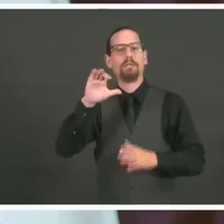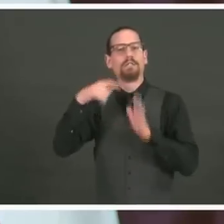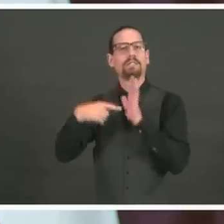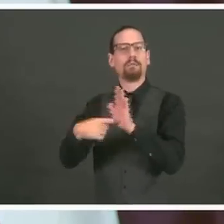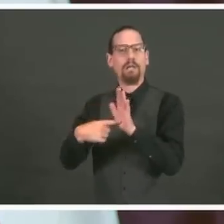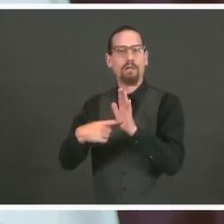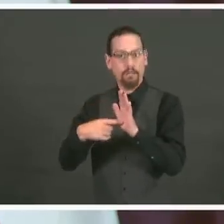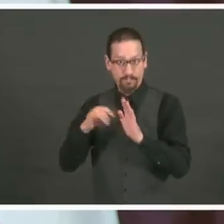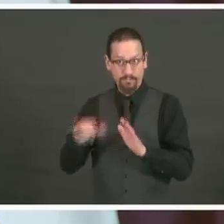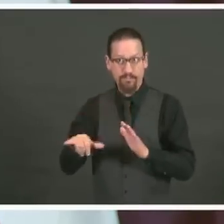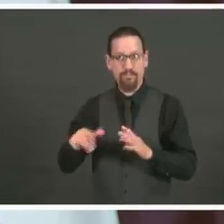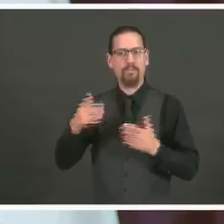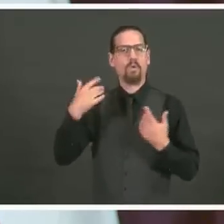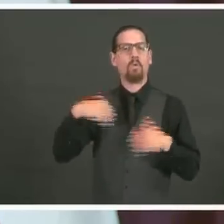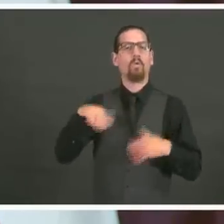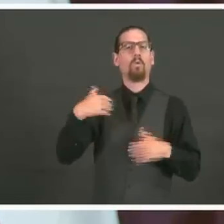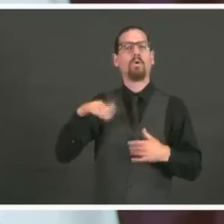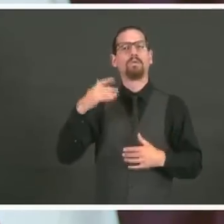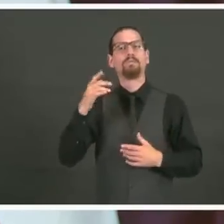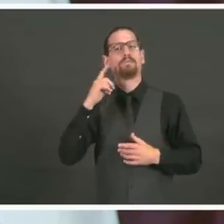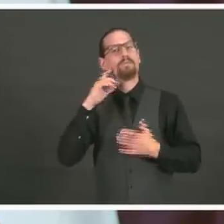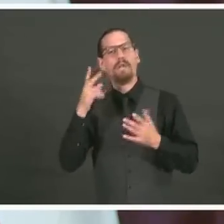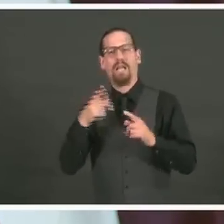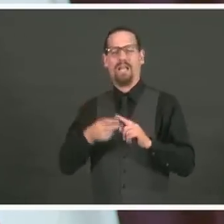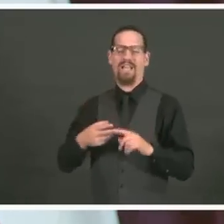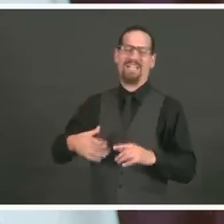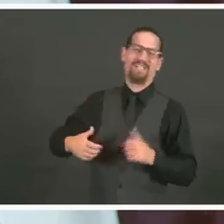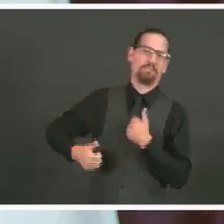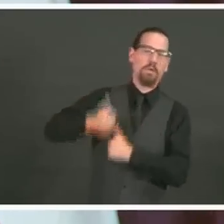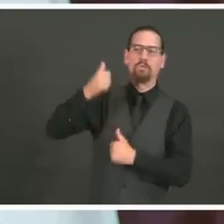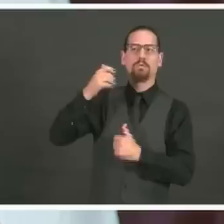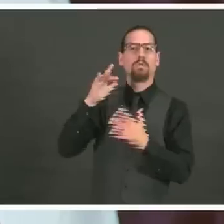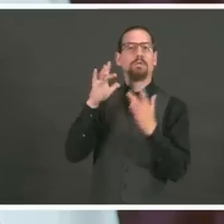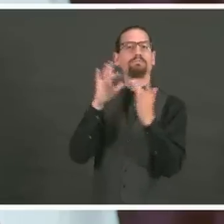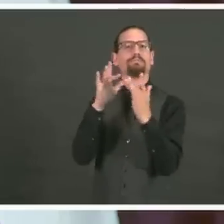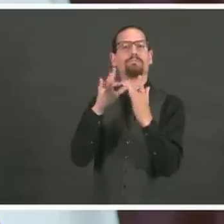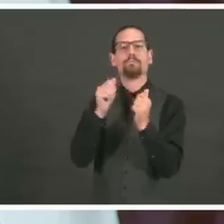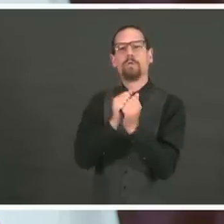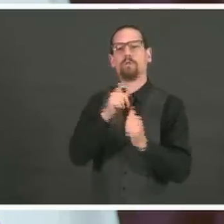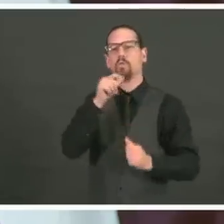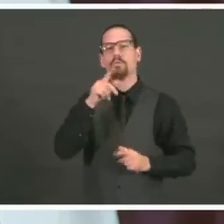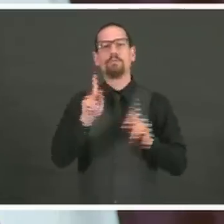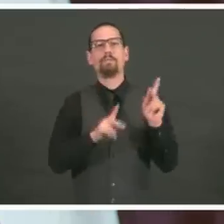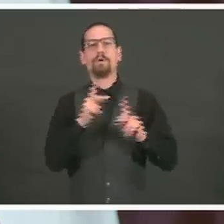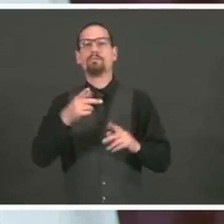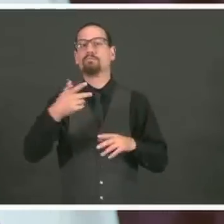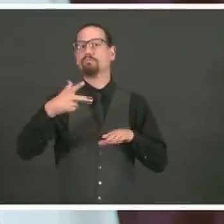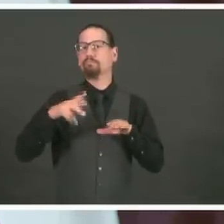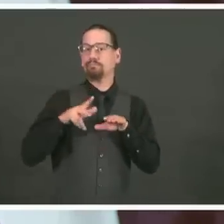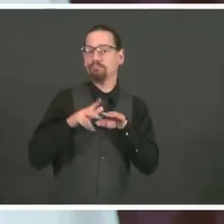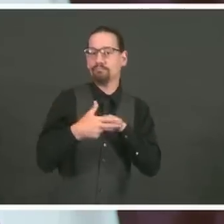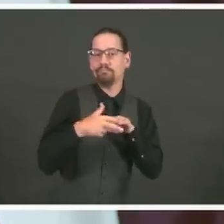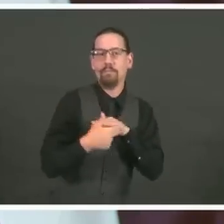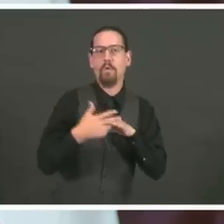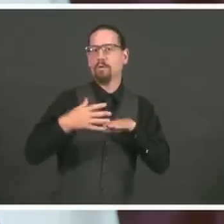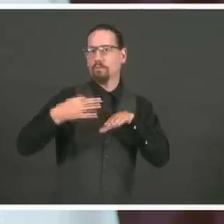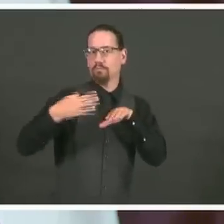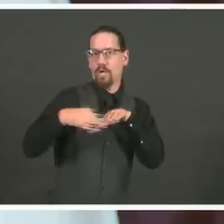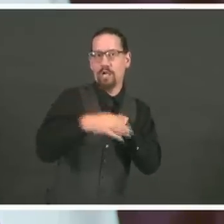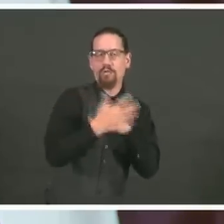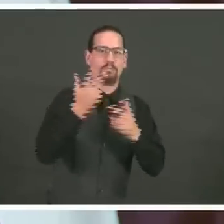take advantage of that. If you're in your 20s, go ahead and get tested. If you work at a restaurant, you're a hairdresser, nail